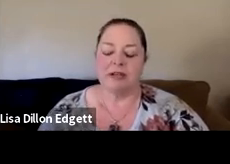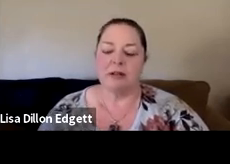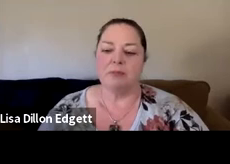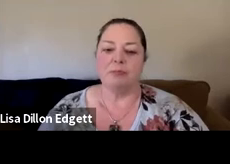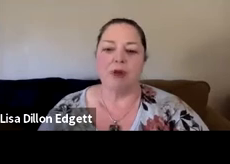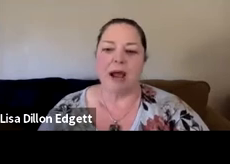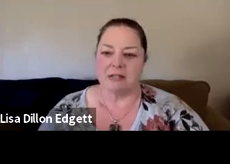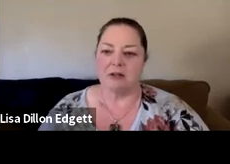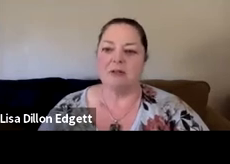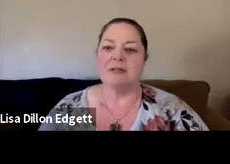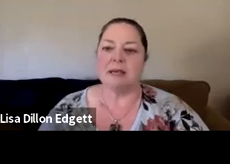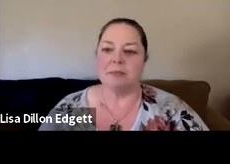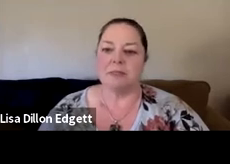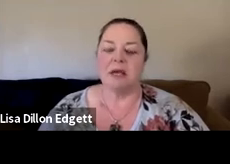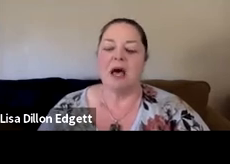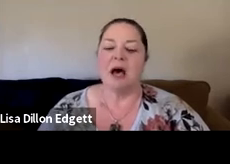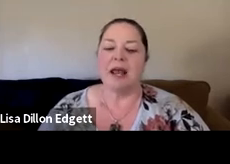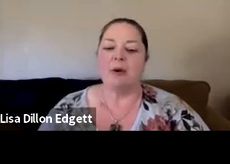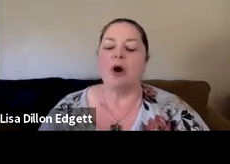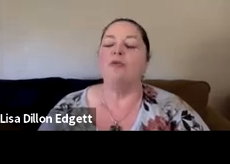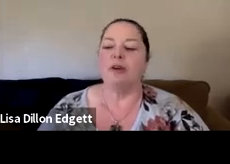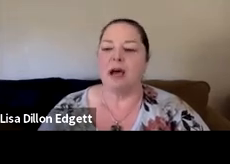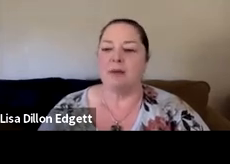some real practical tips